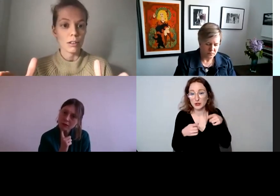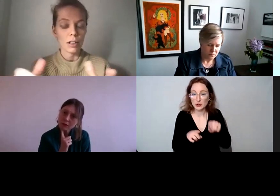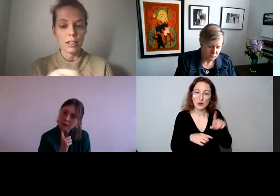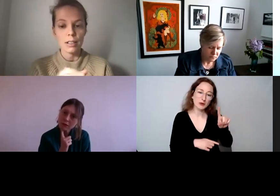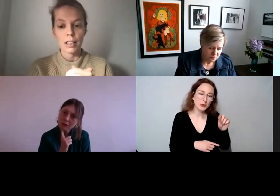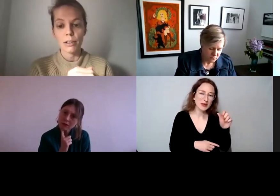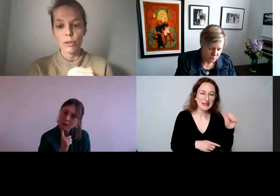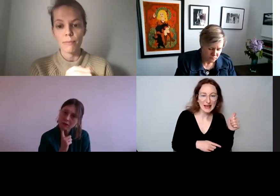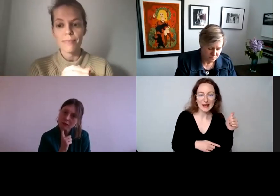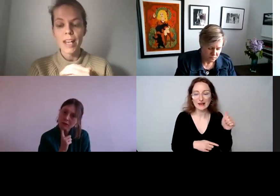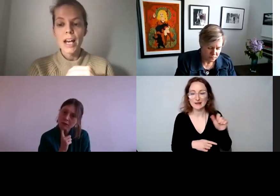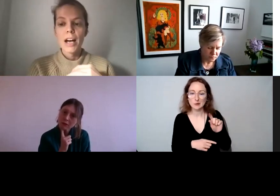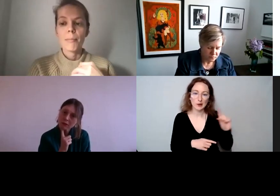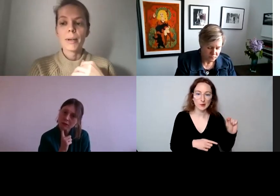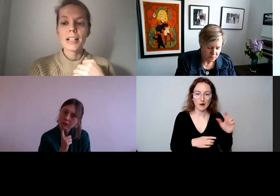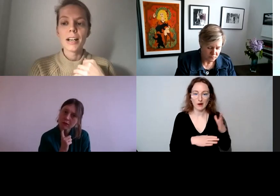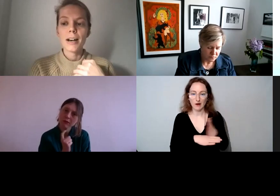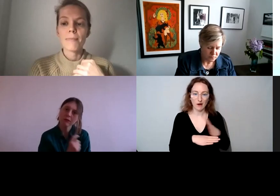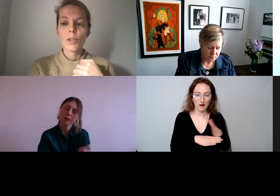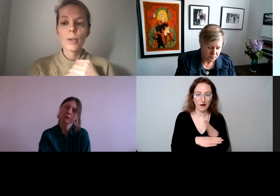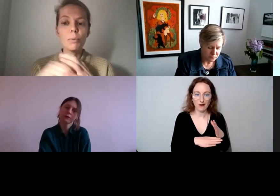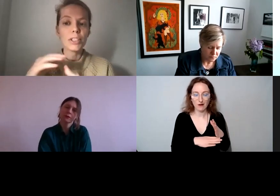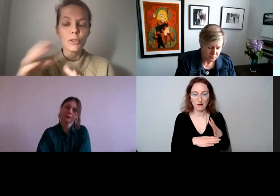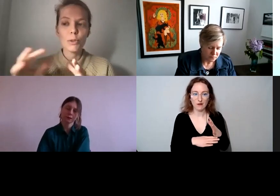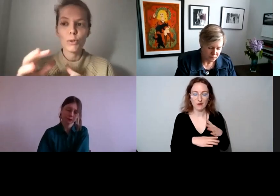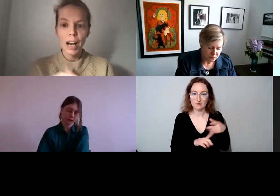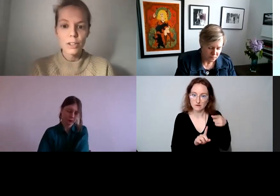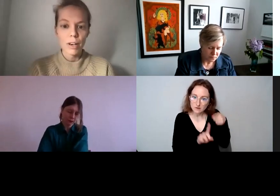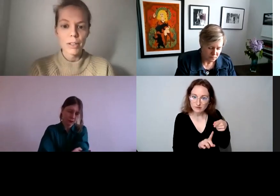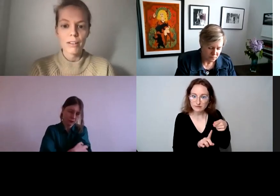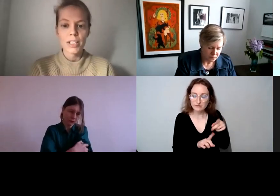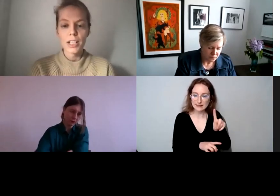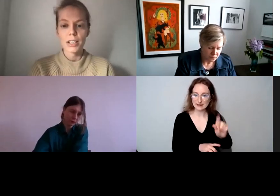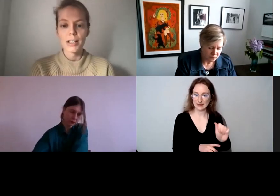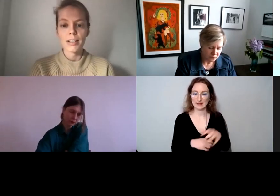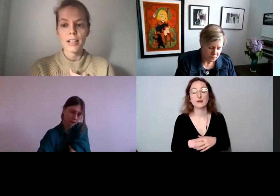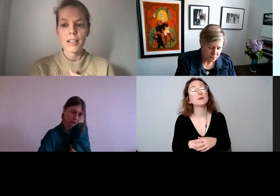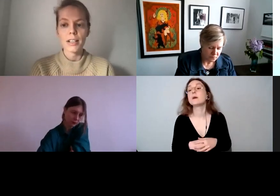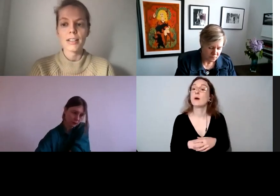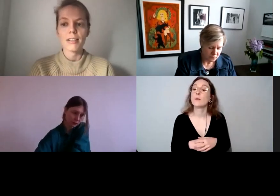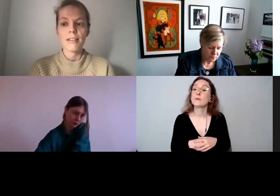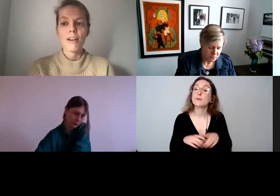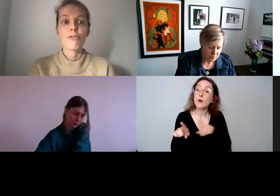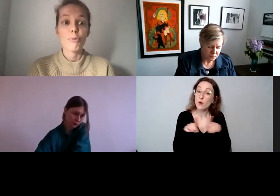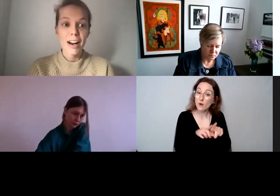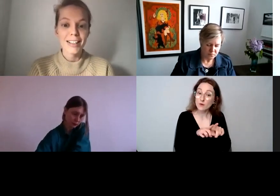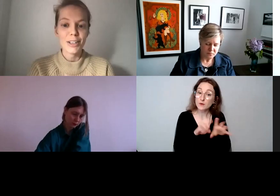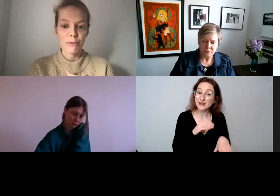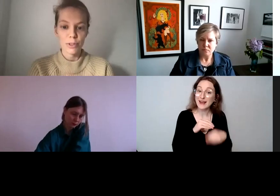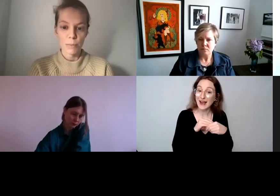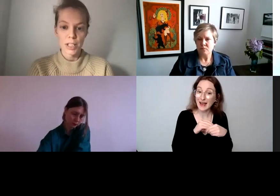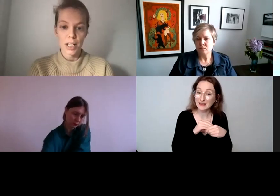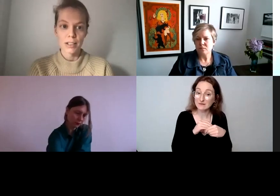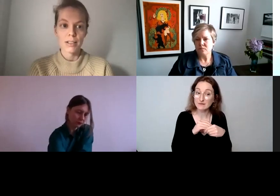about inclusion. But then, so what I wanted to add to our conversation is the variety